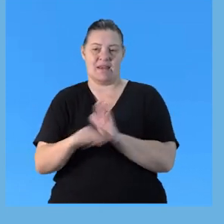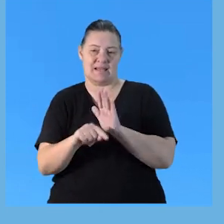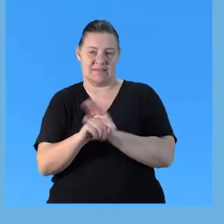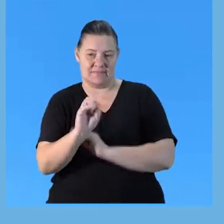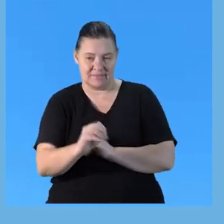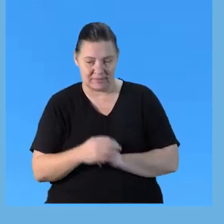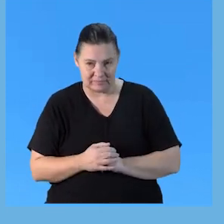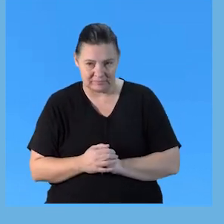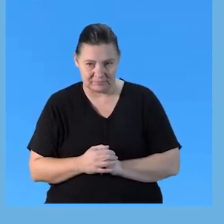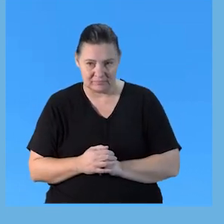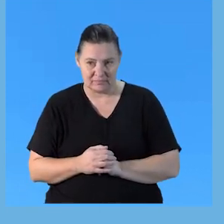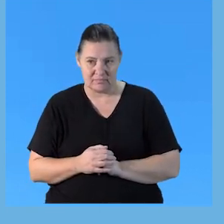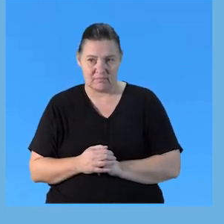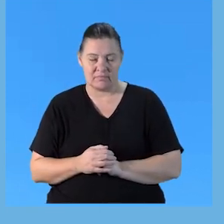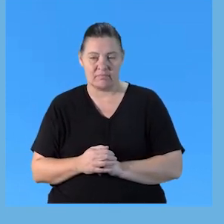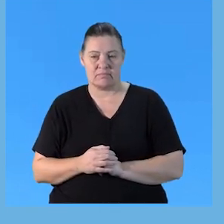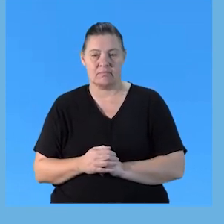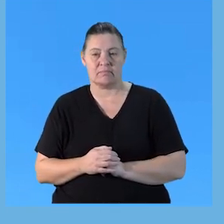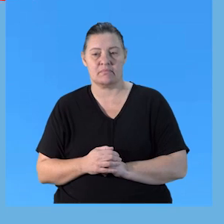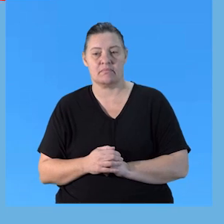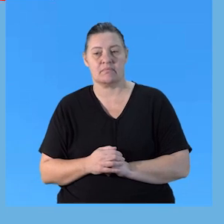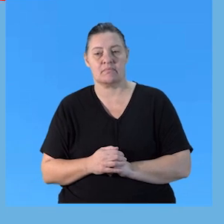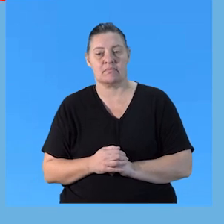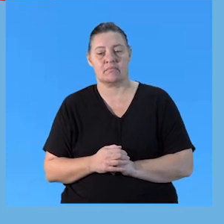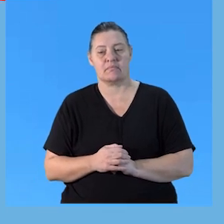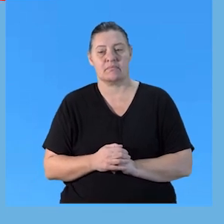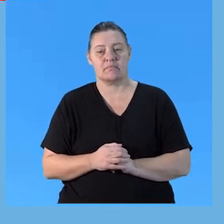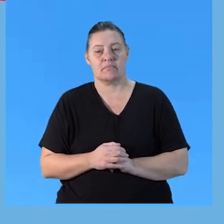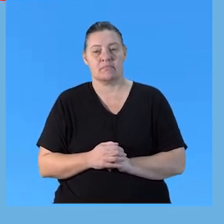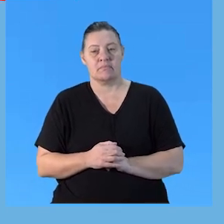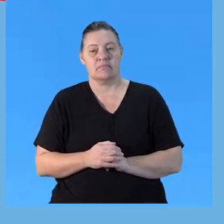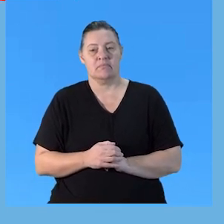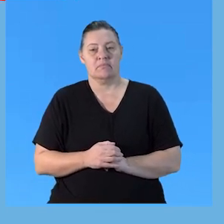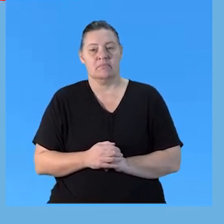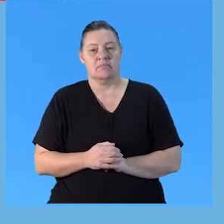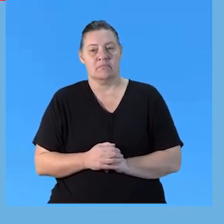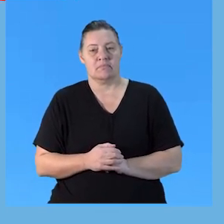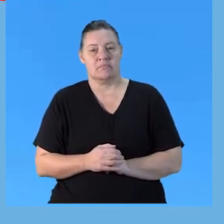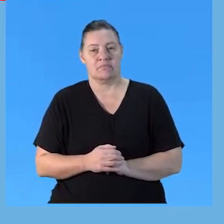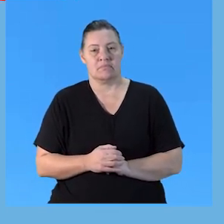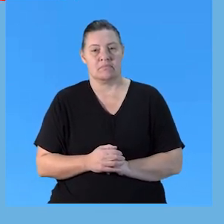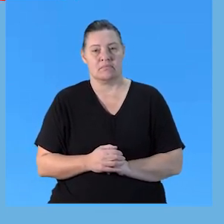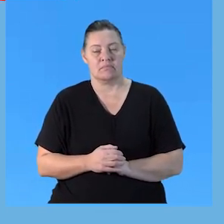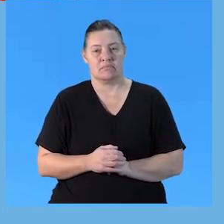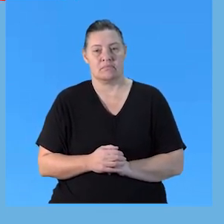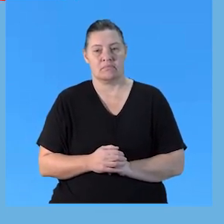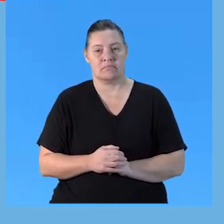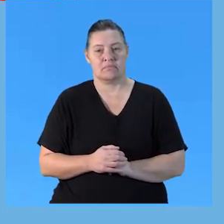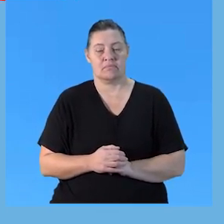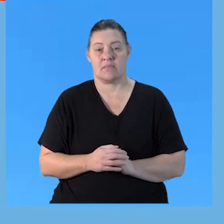have any diagram with a light bulb. Another one maybe here